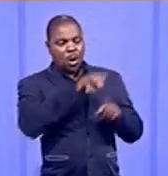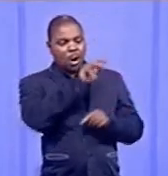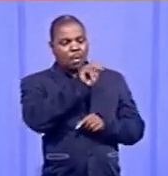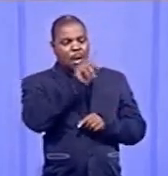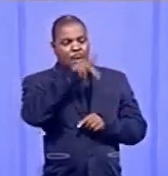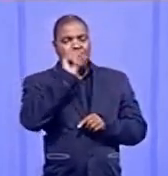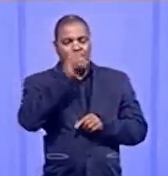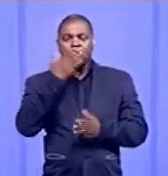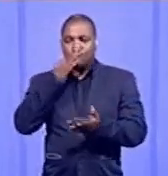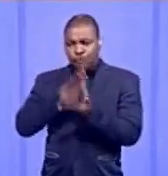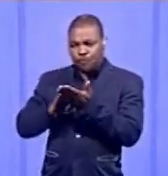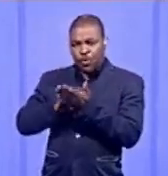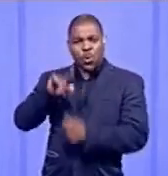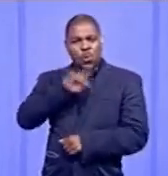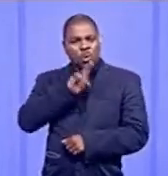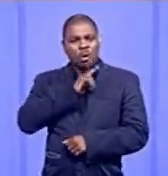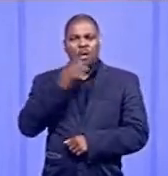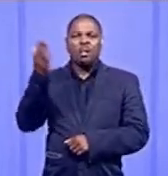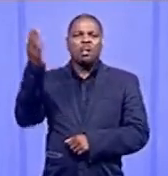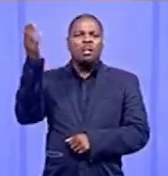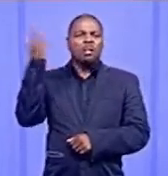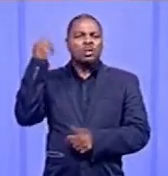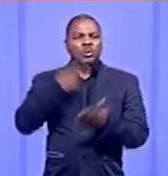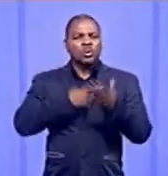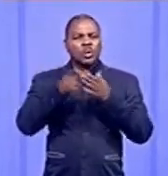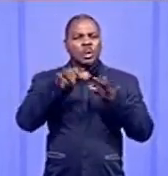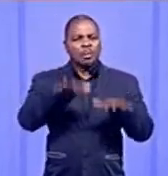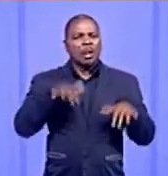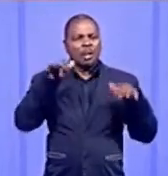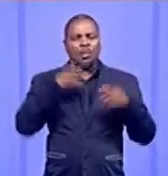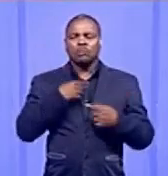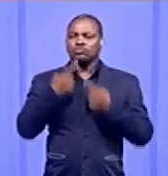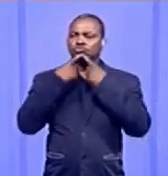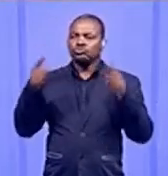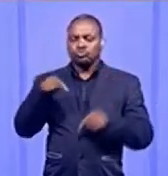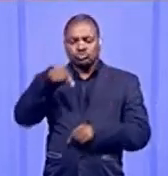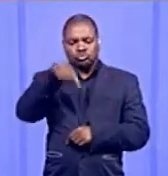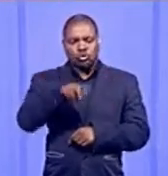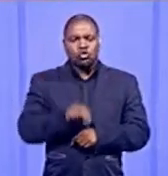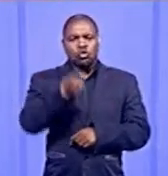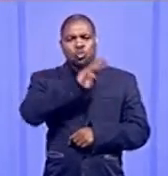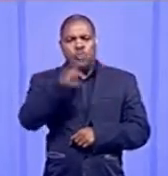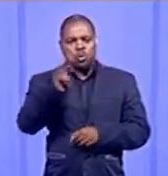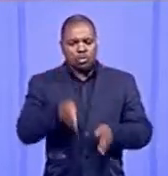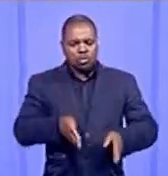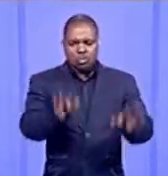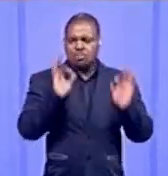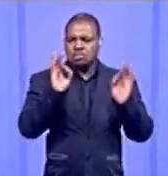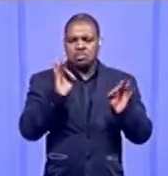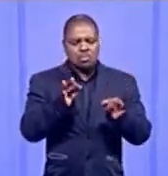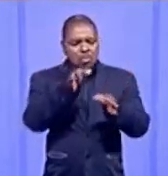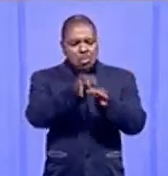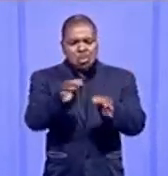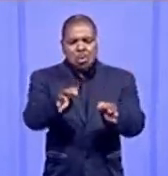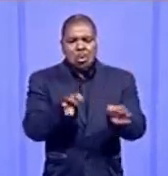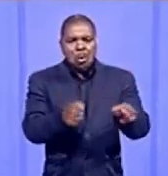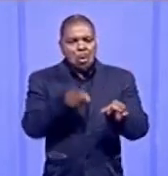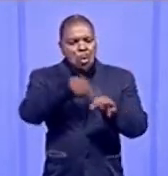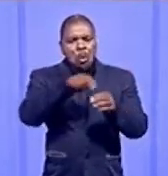tshwarelo ka seo a ileng a se bua parlamenteng bekeng e fetileng ha ne a re ditsela tsa North West ha dina mekoti.